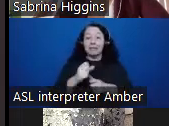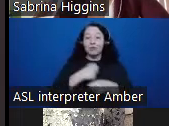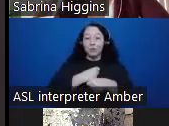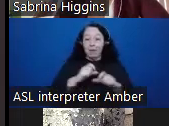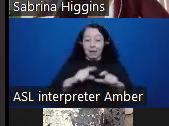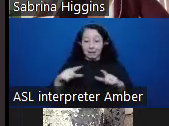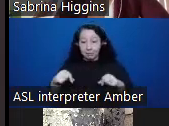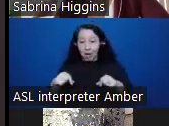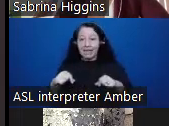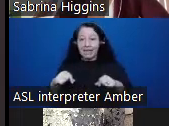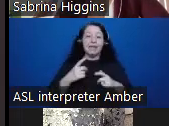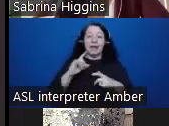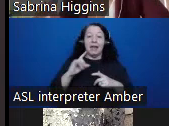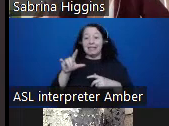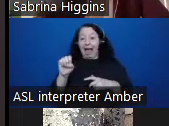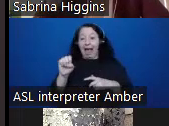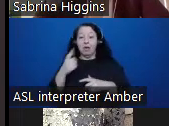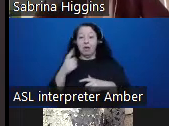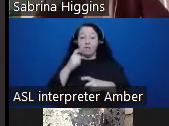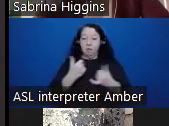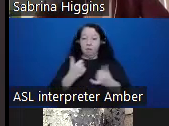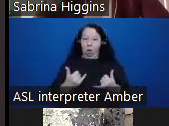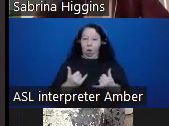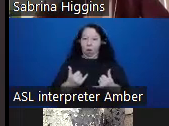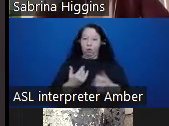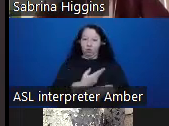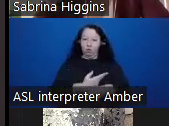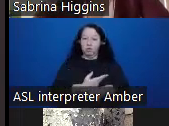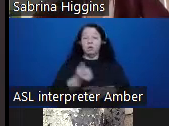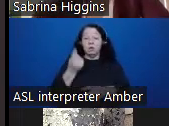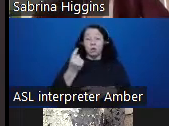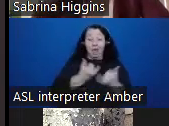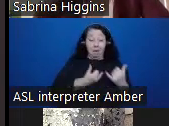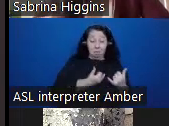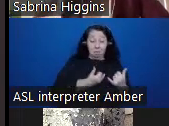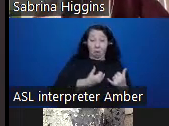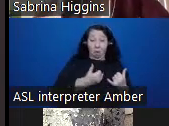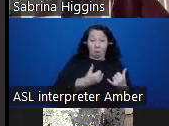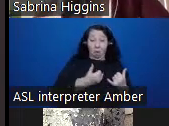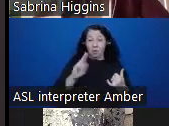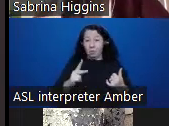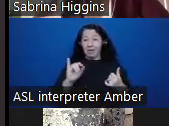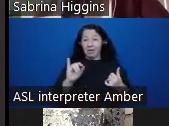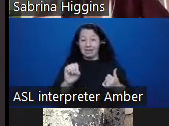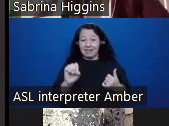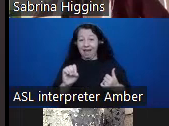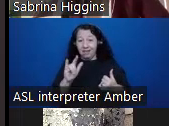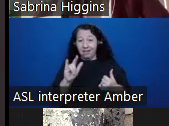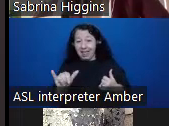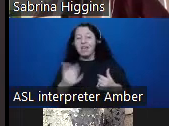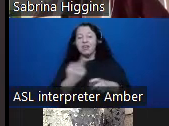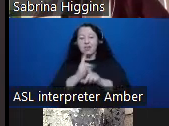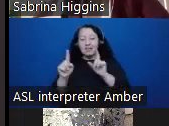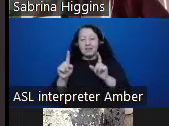purposes. But the modern tile and brick is actually using a different layer of the clays than that used for the Roman period. And the